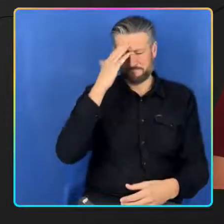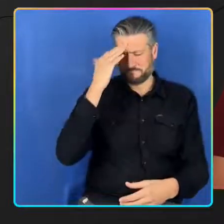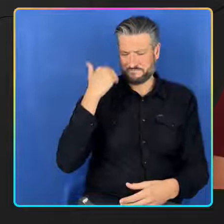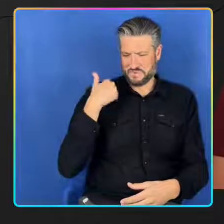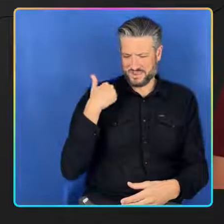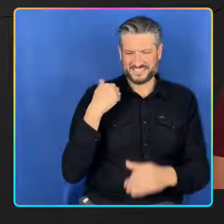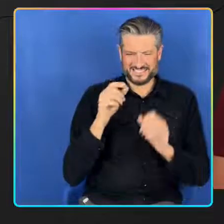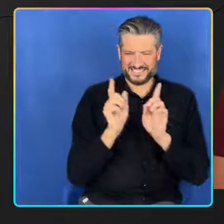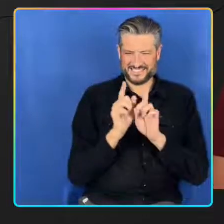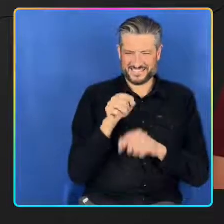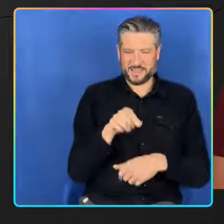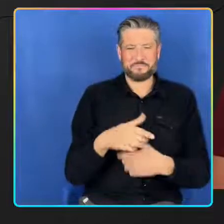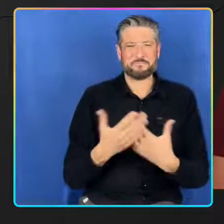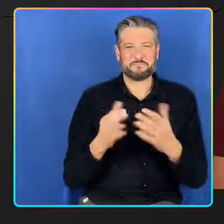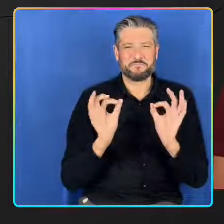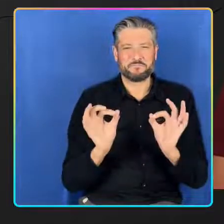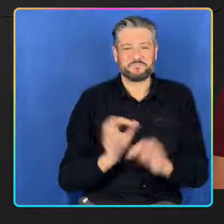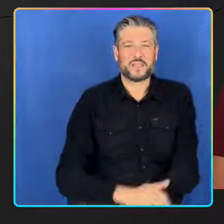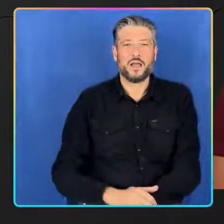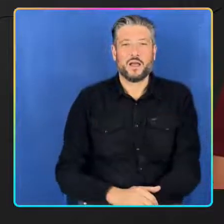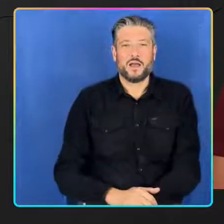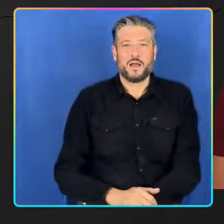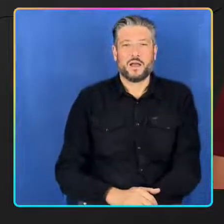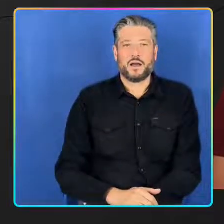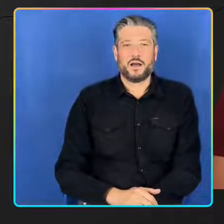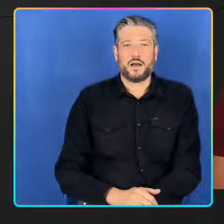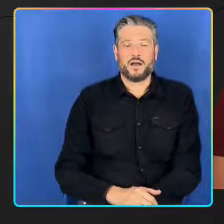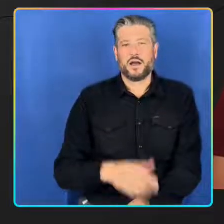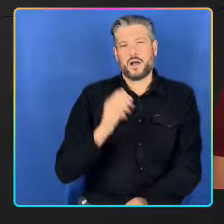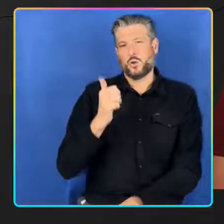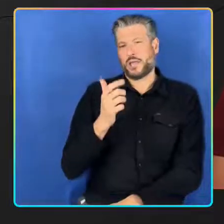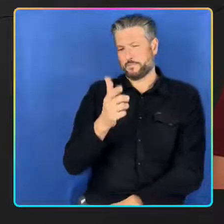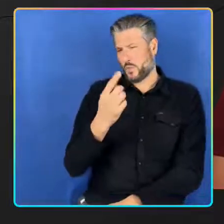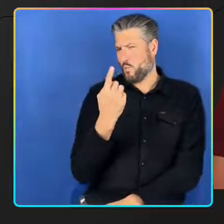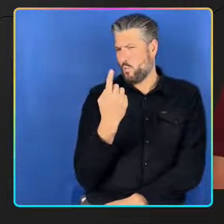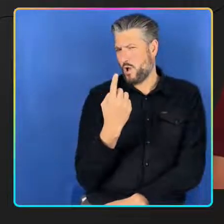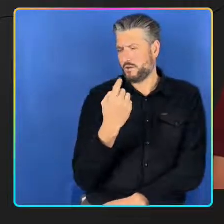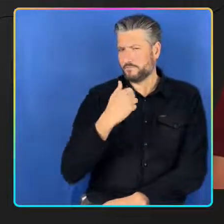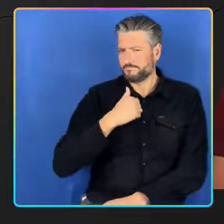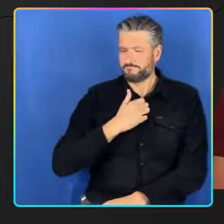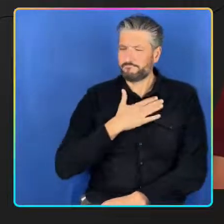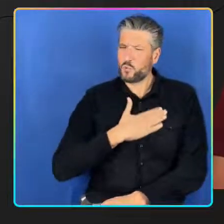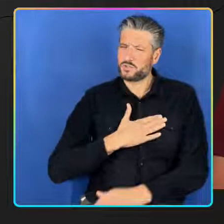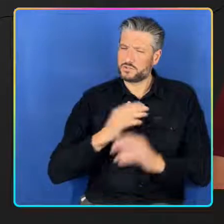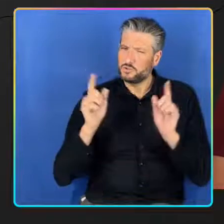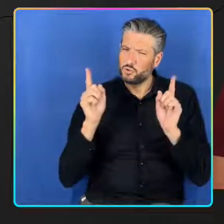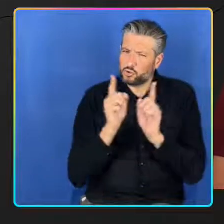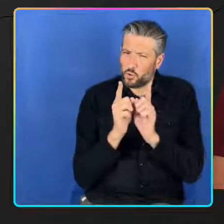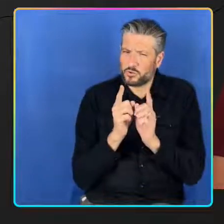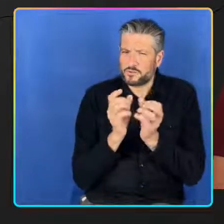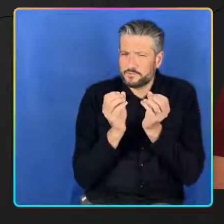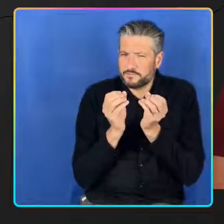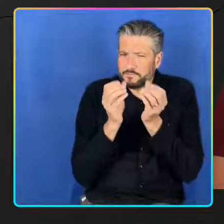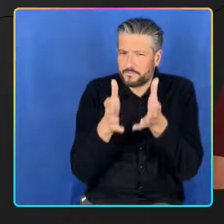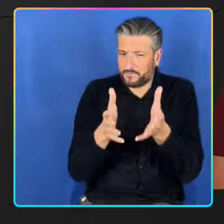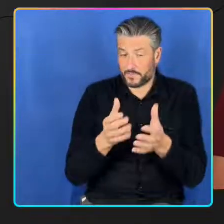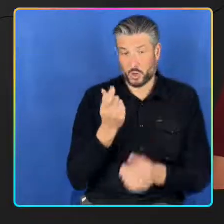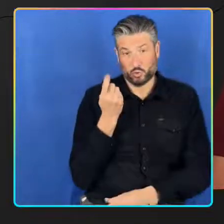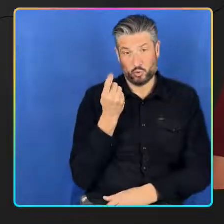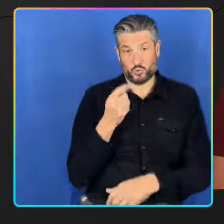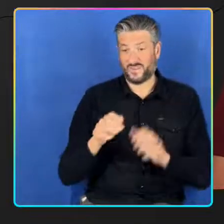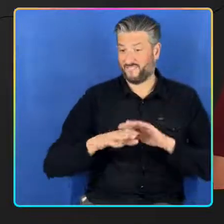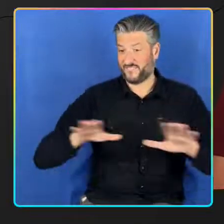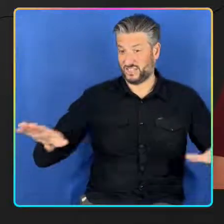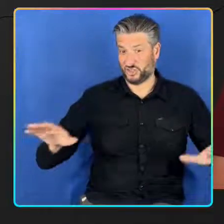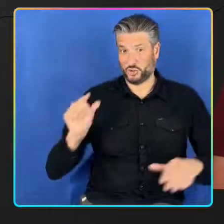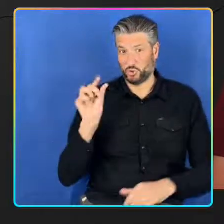useful. But one thing I just wanted to very briefly, just before we wrap up, follow up on is a